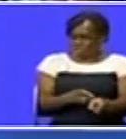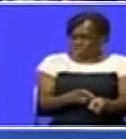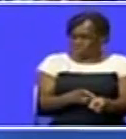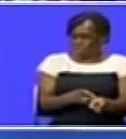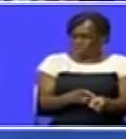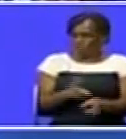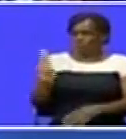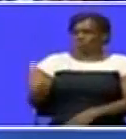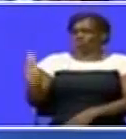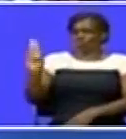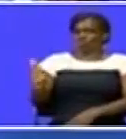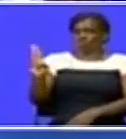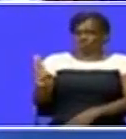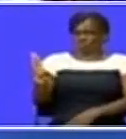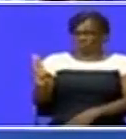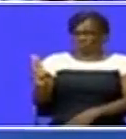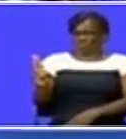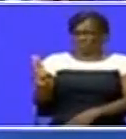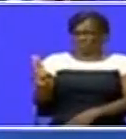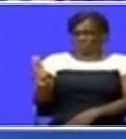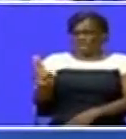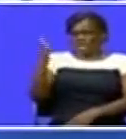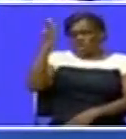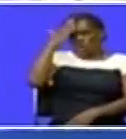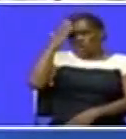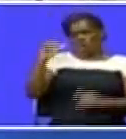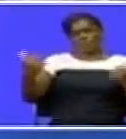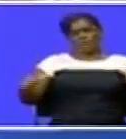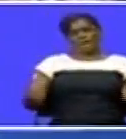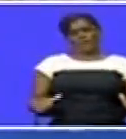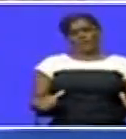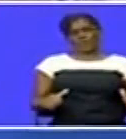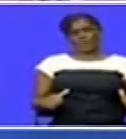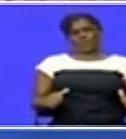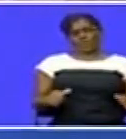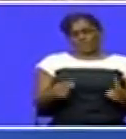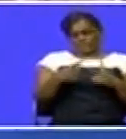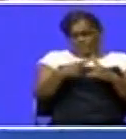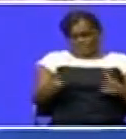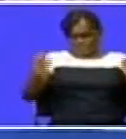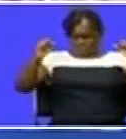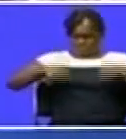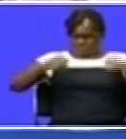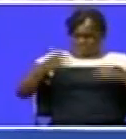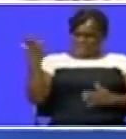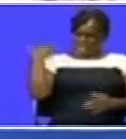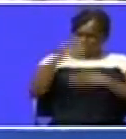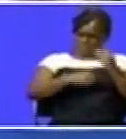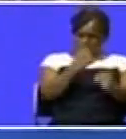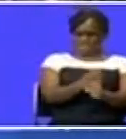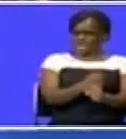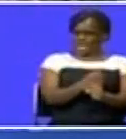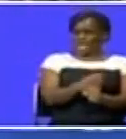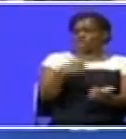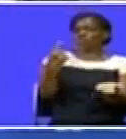Uhuru Kenyatta and Yoweri Museveni remains unannounced. The initial deal negotiated mid last year should have